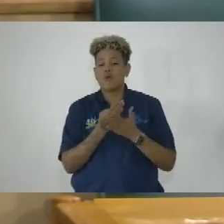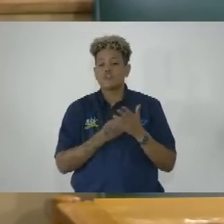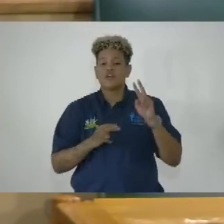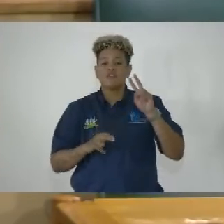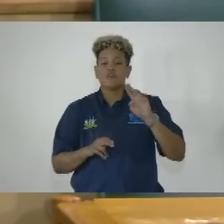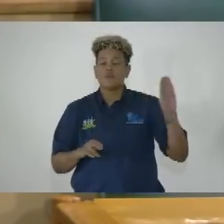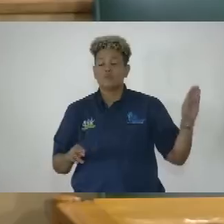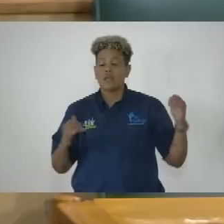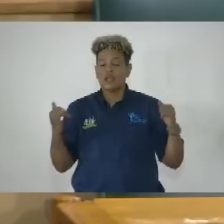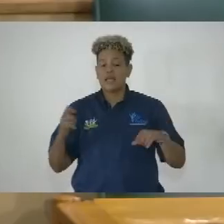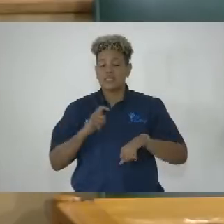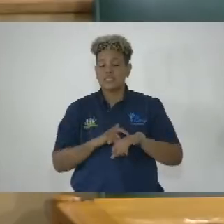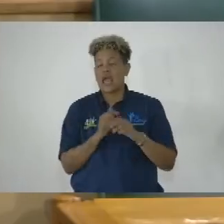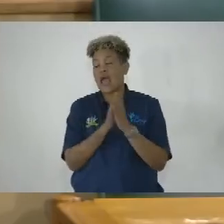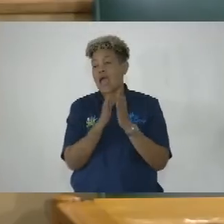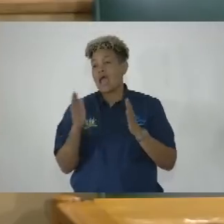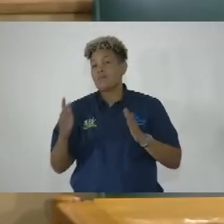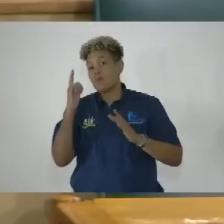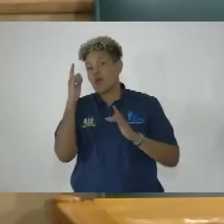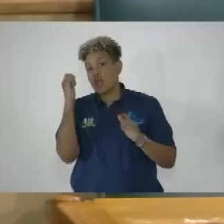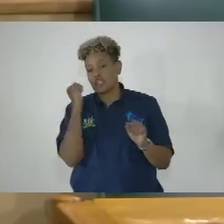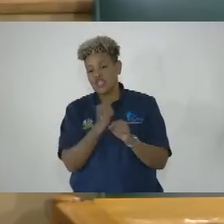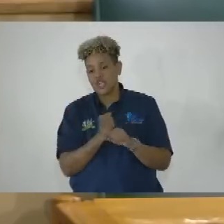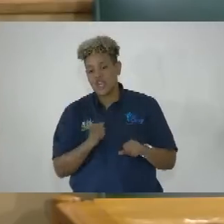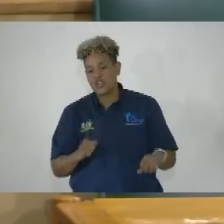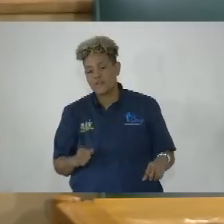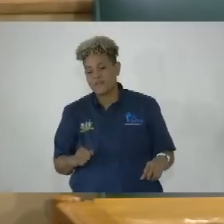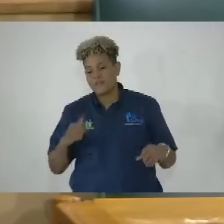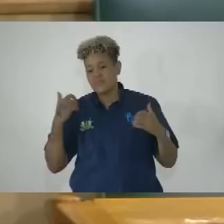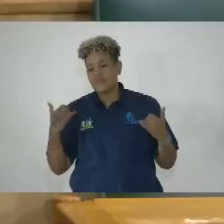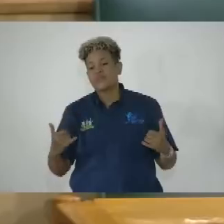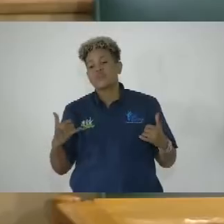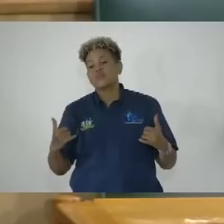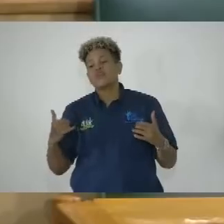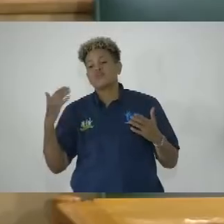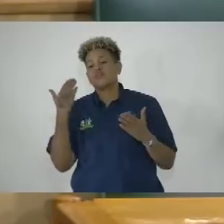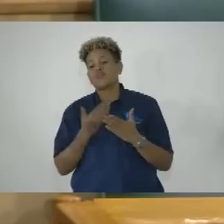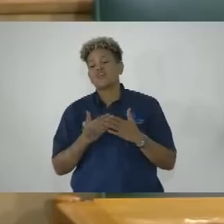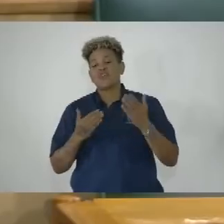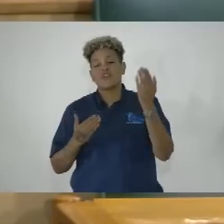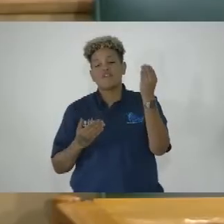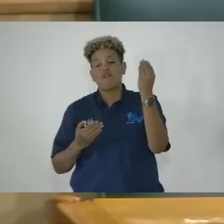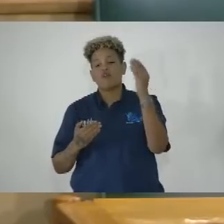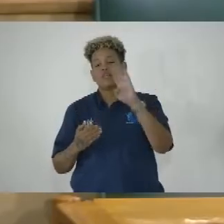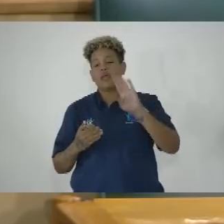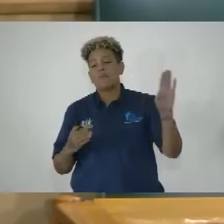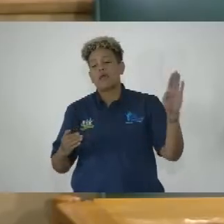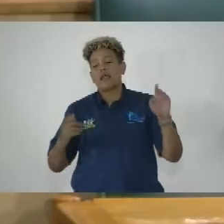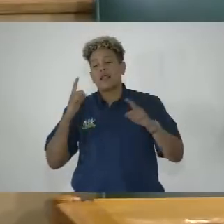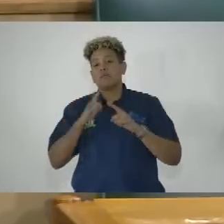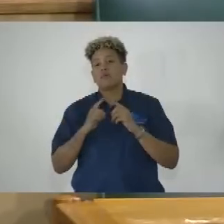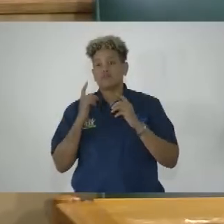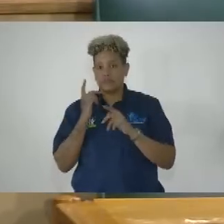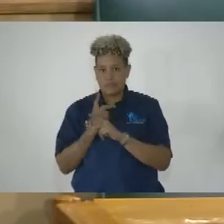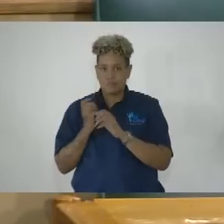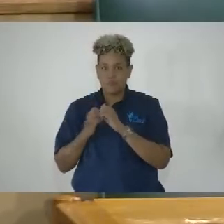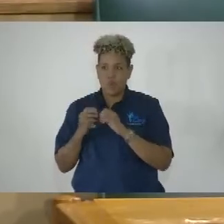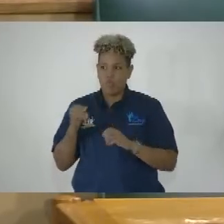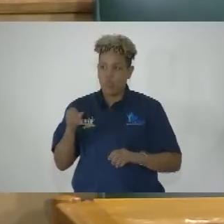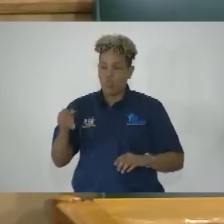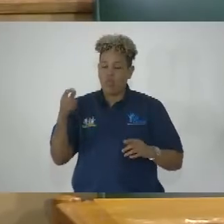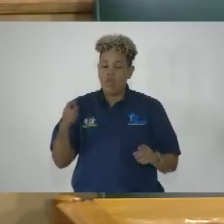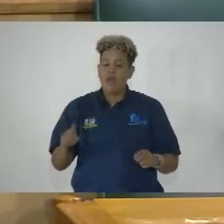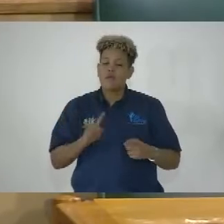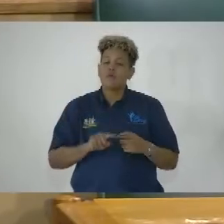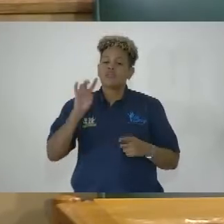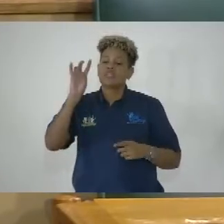billion and a timeline of about a year. It has now reached $14 billion and climbing, and